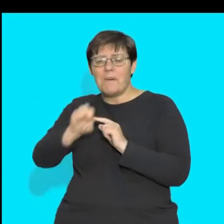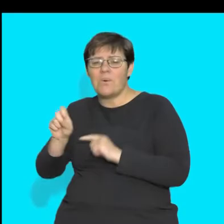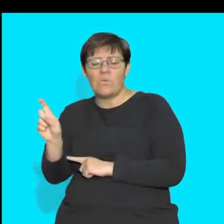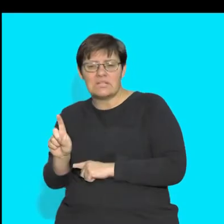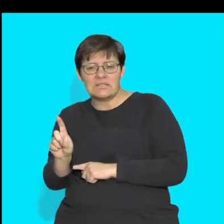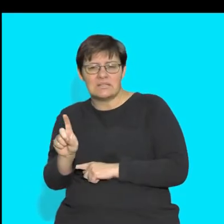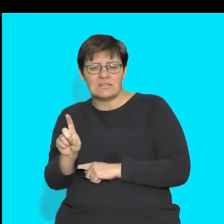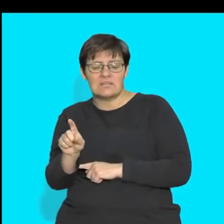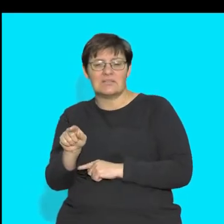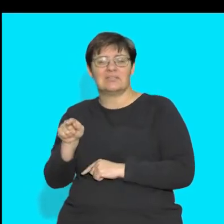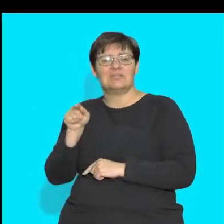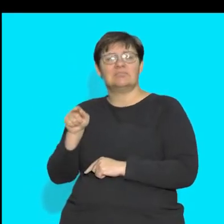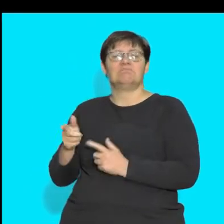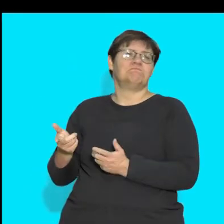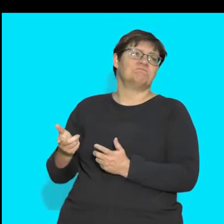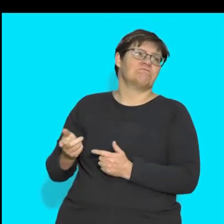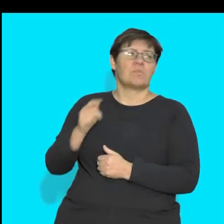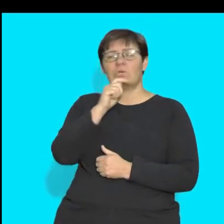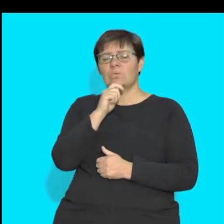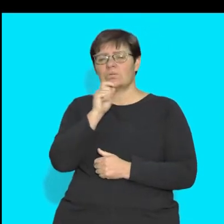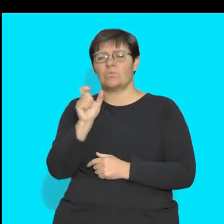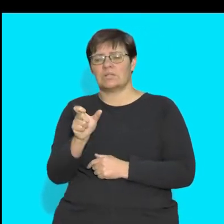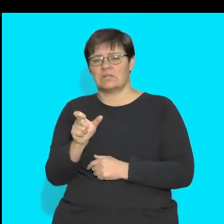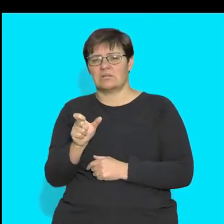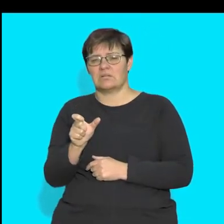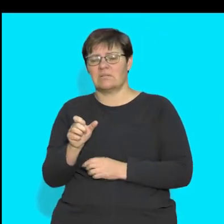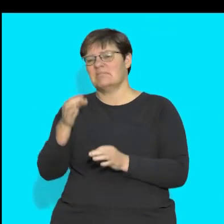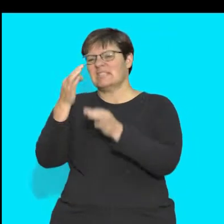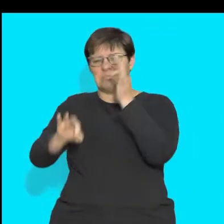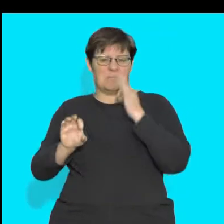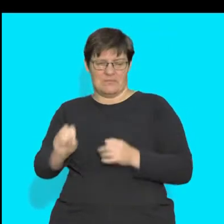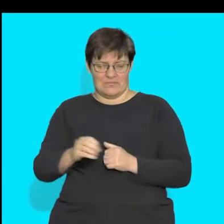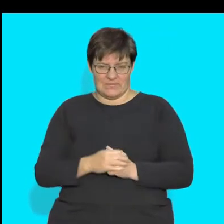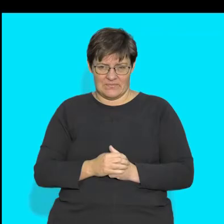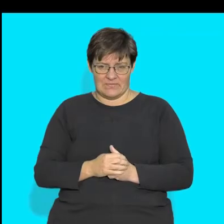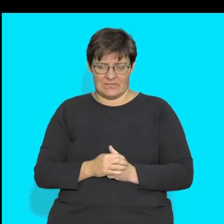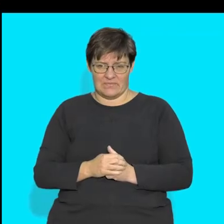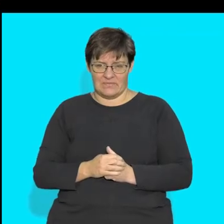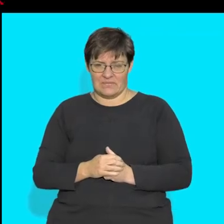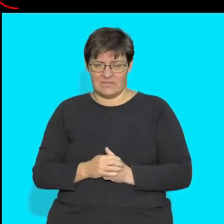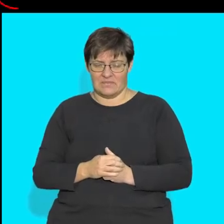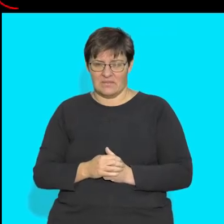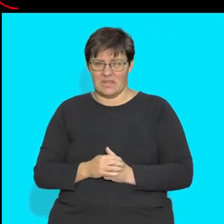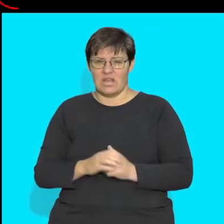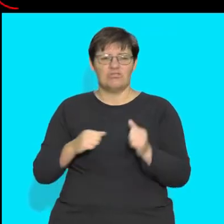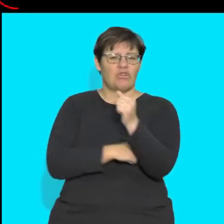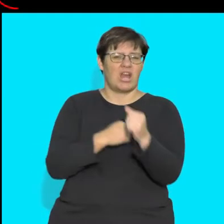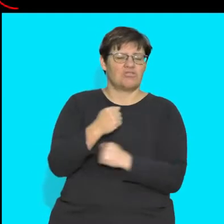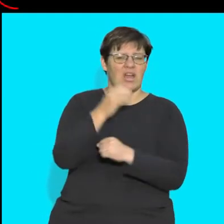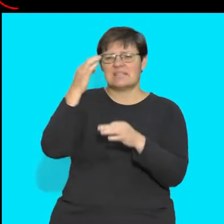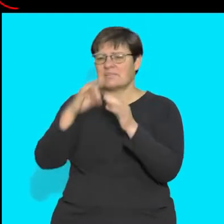is that they were very, if I could use the word simple. They had a simple